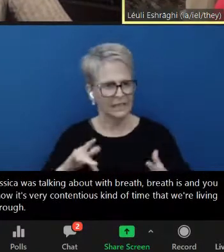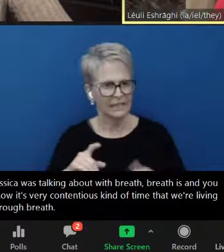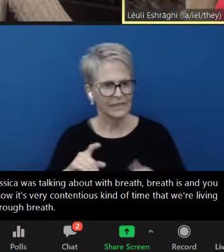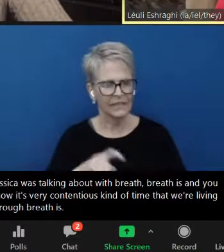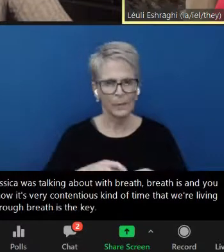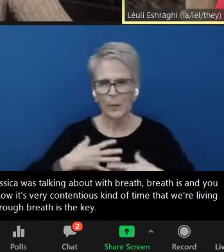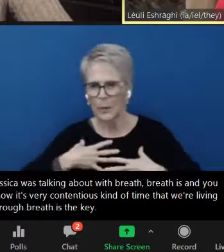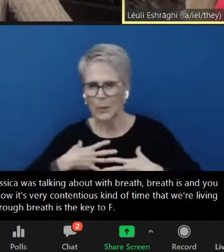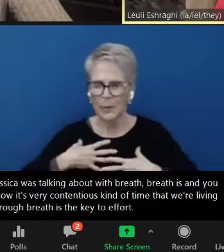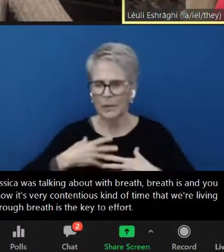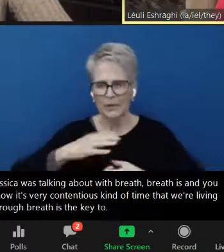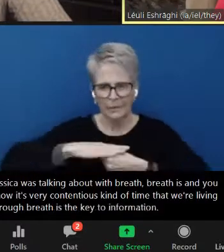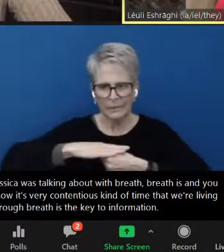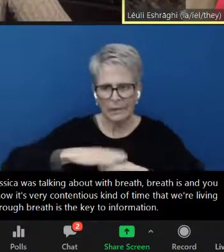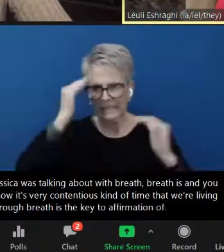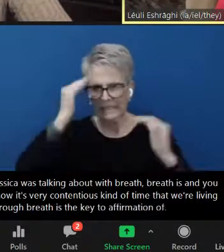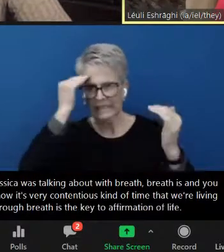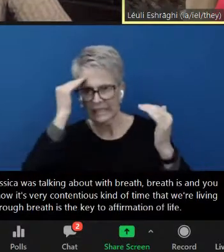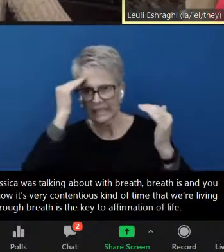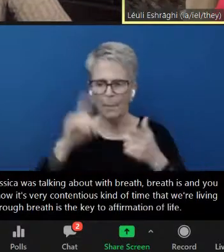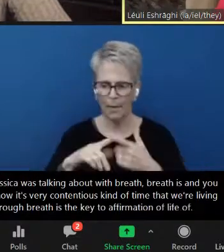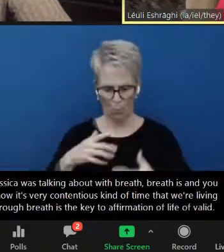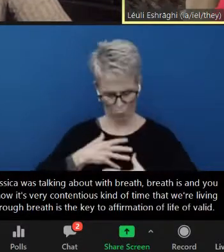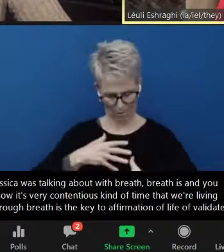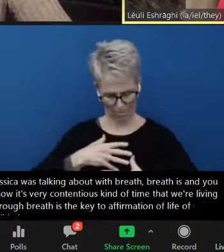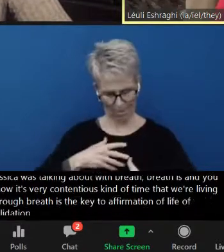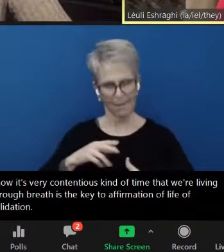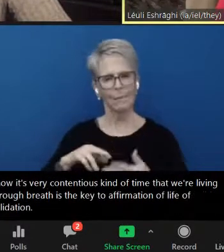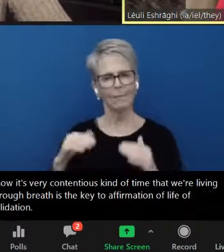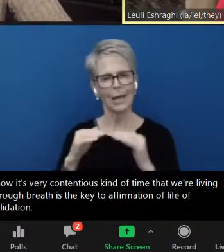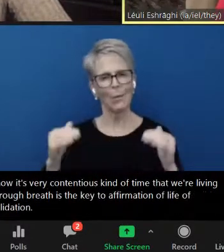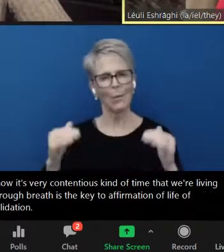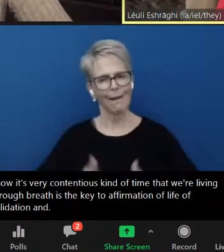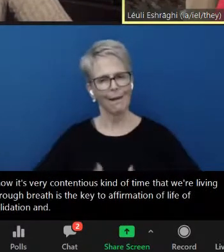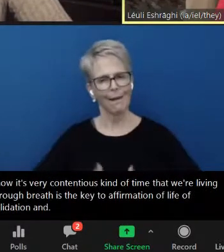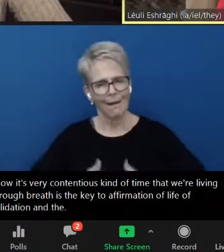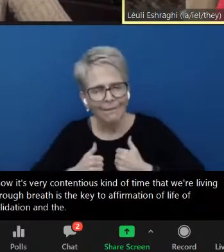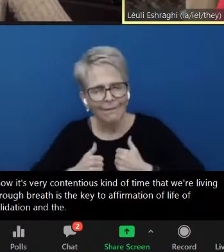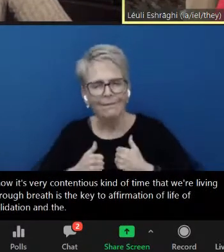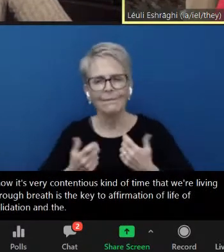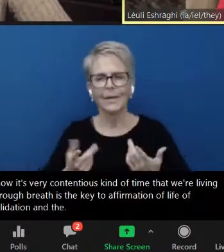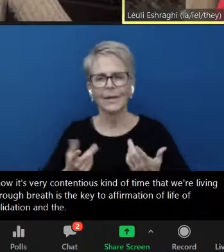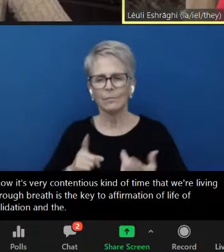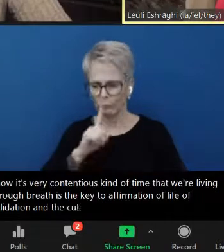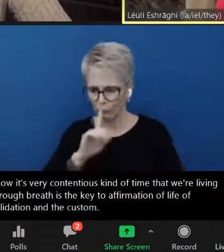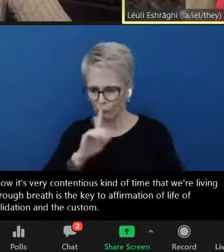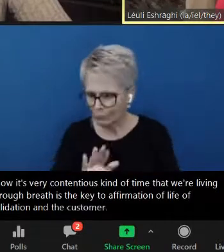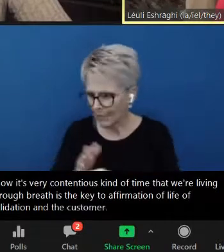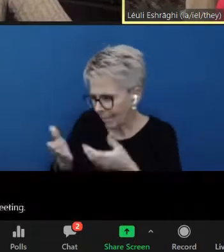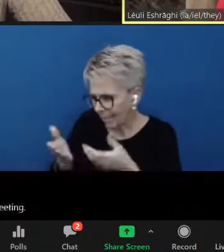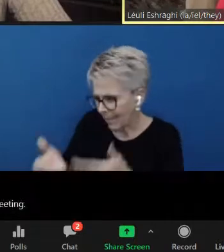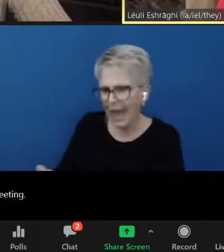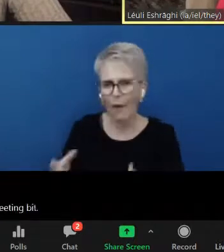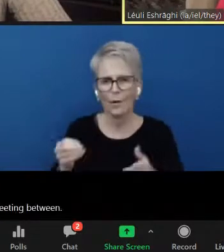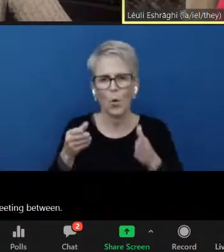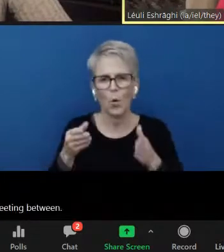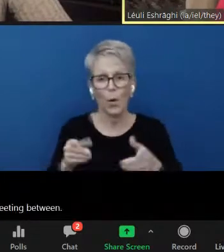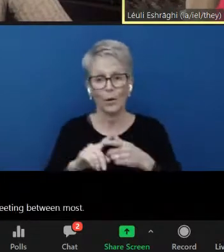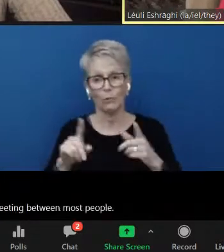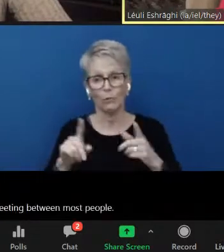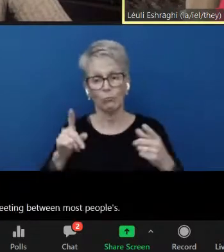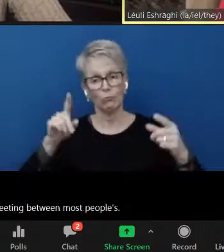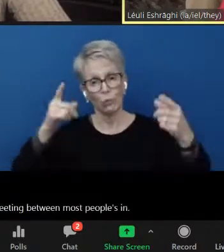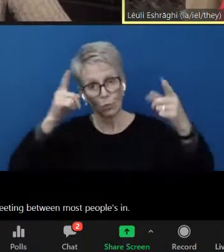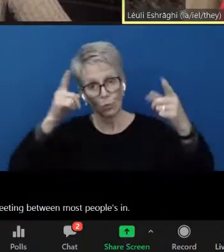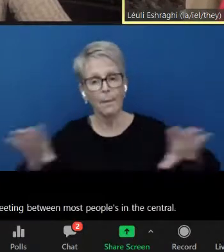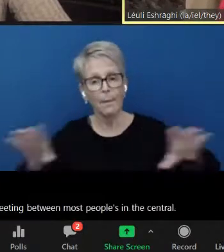Breath is the key to affirmation of life, of validation, and the customary greeting between most peoples